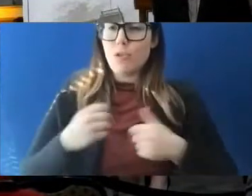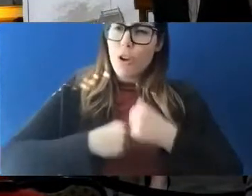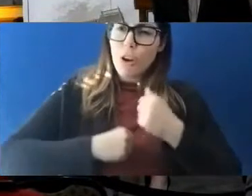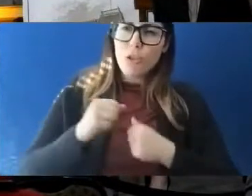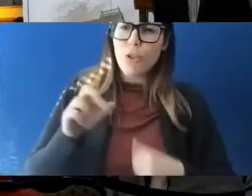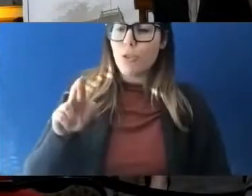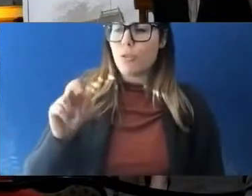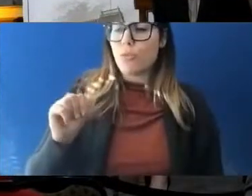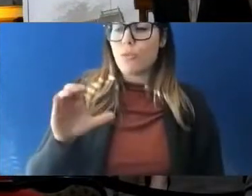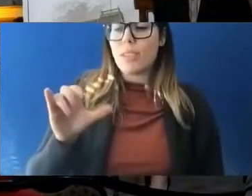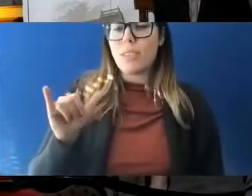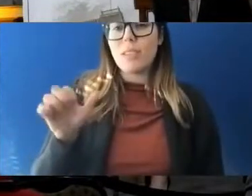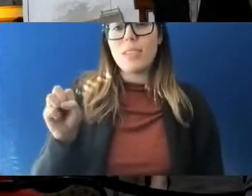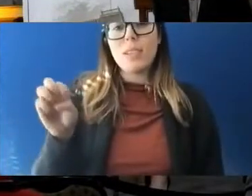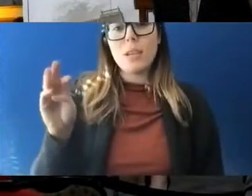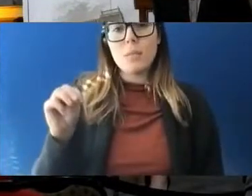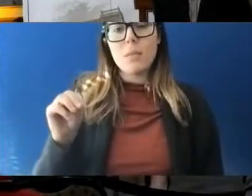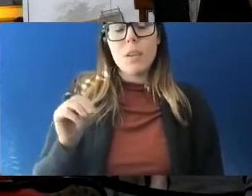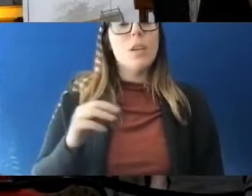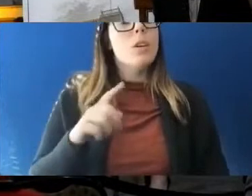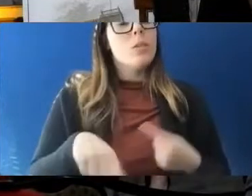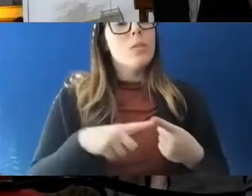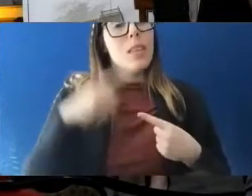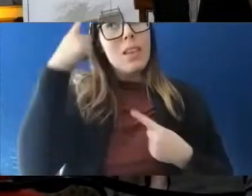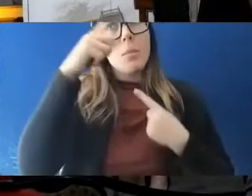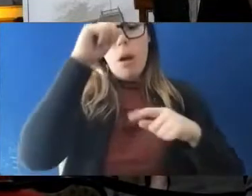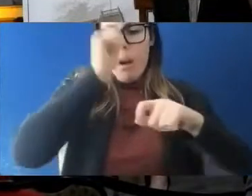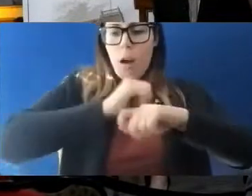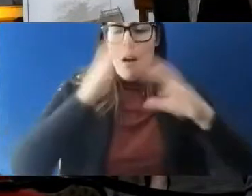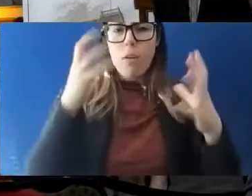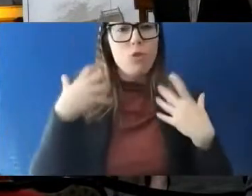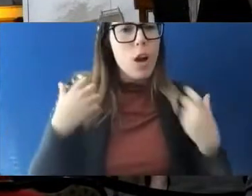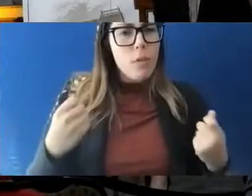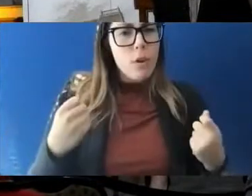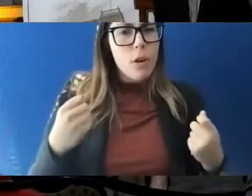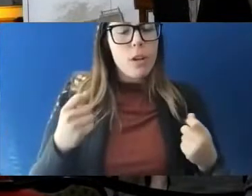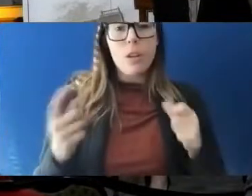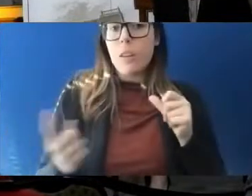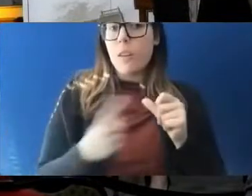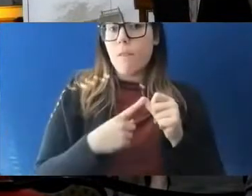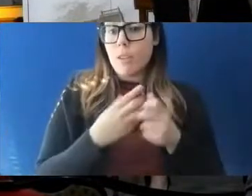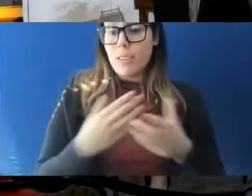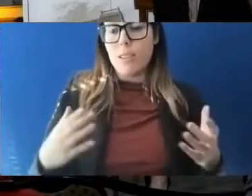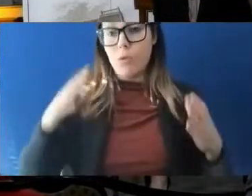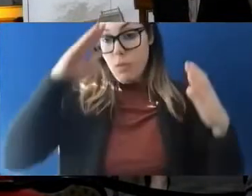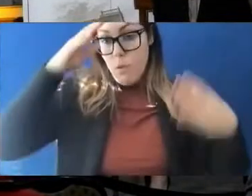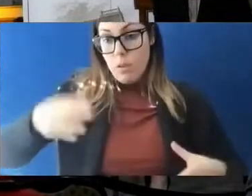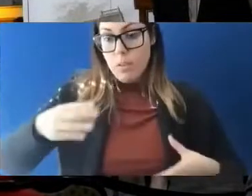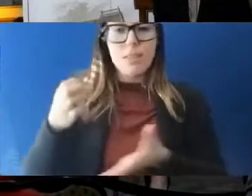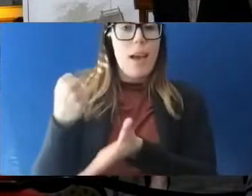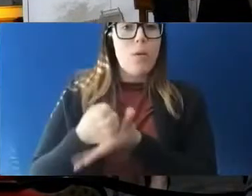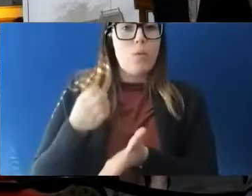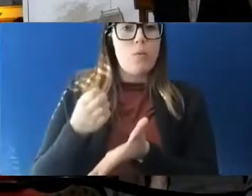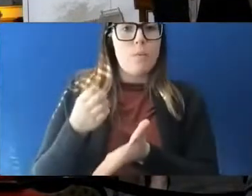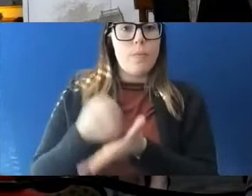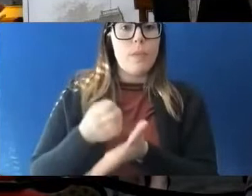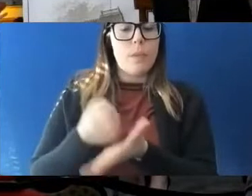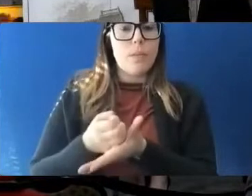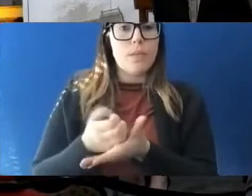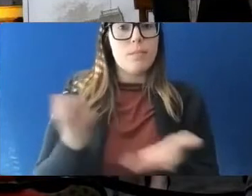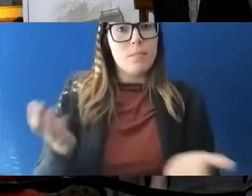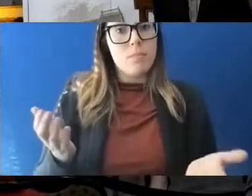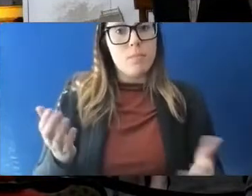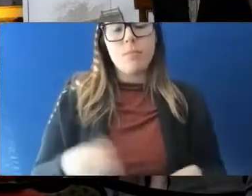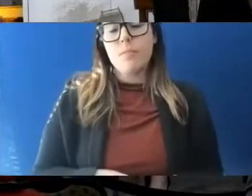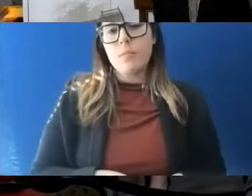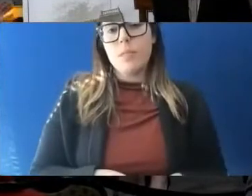about recovery, it's important that we center equity as part of that agenda. Otherwise, we're just going to